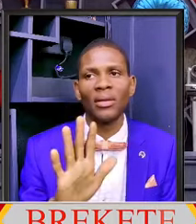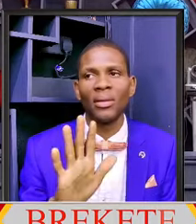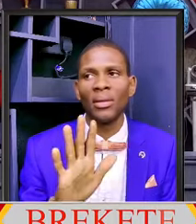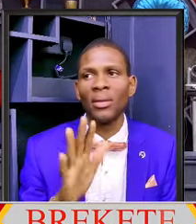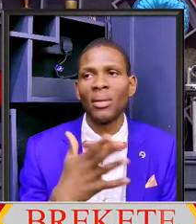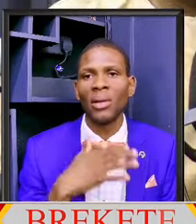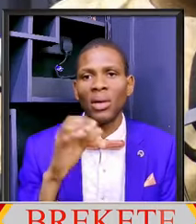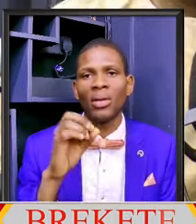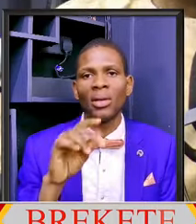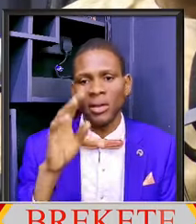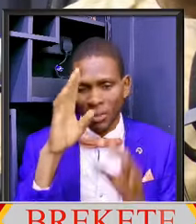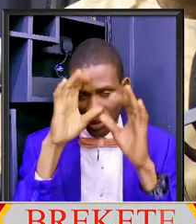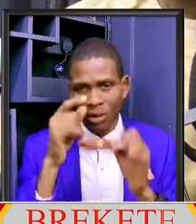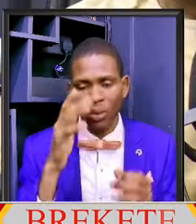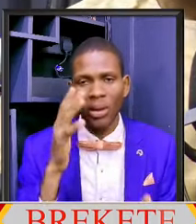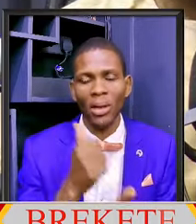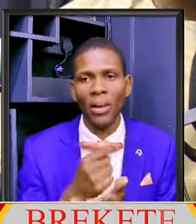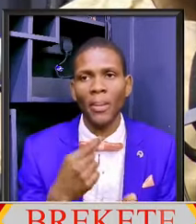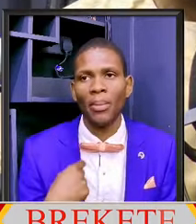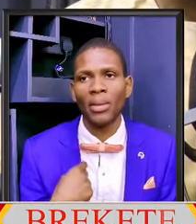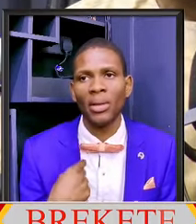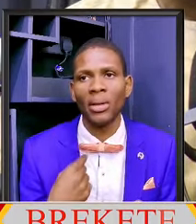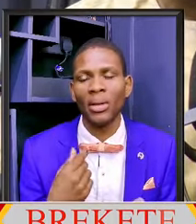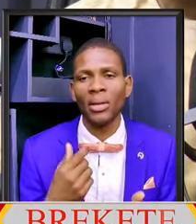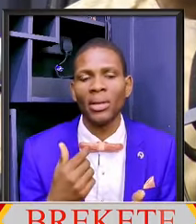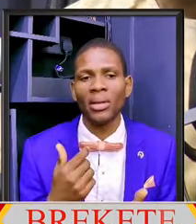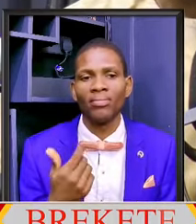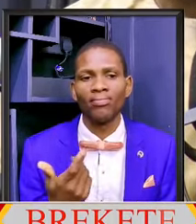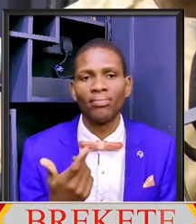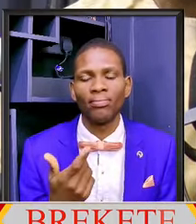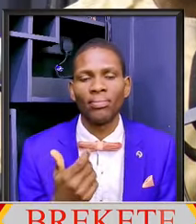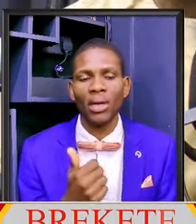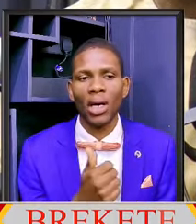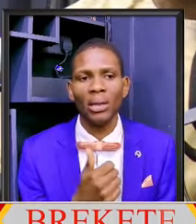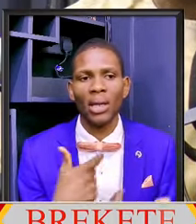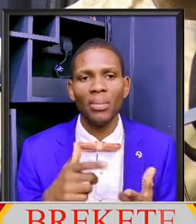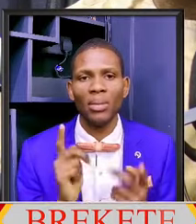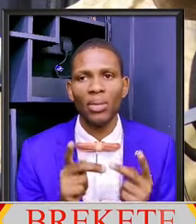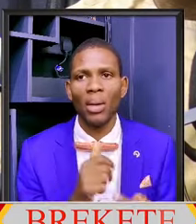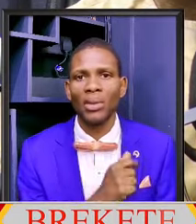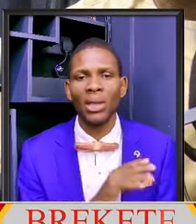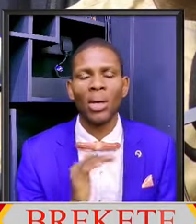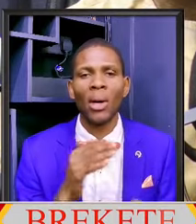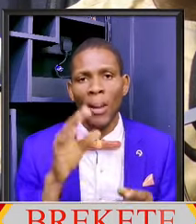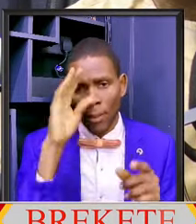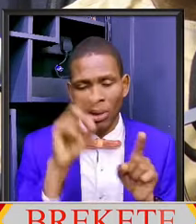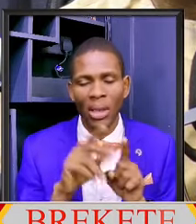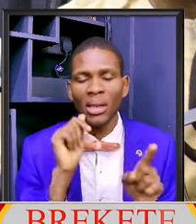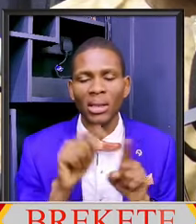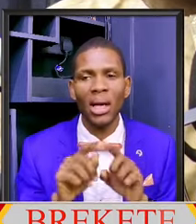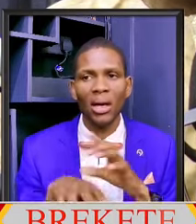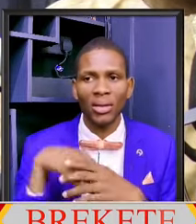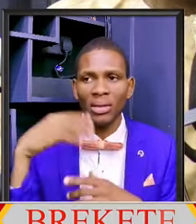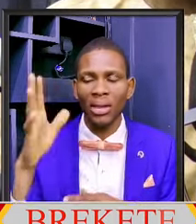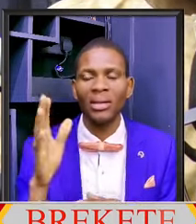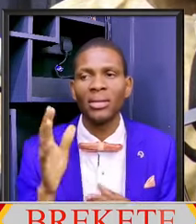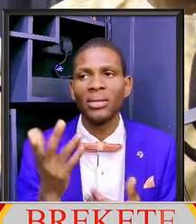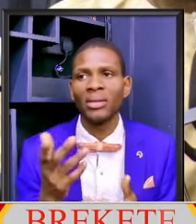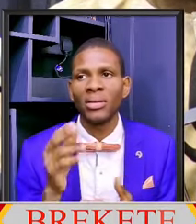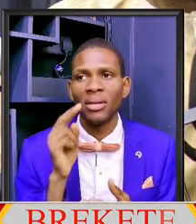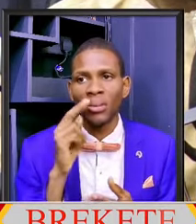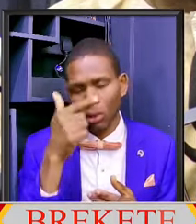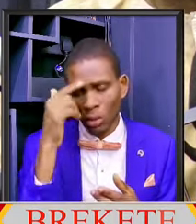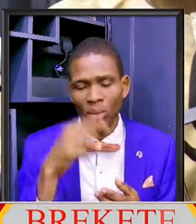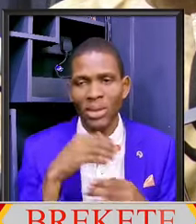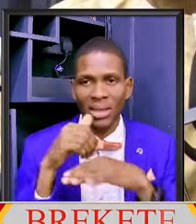081-80-37-93-65. My ordinary president, you go help me also make people appreciate our brothers and sisters in diaspora, because we don't